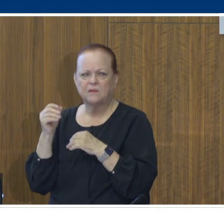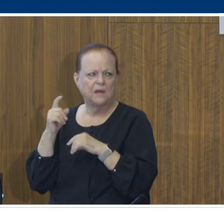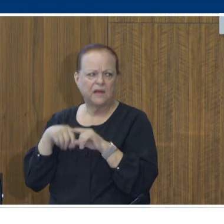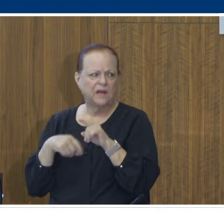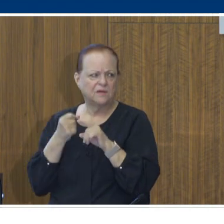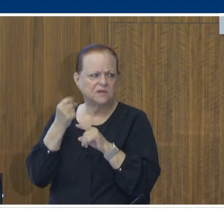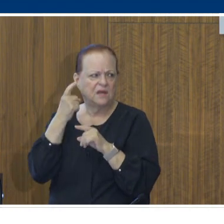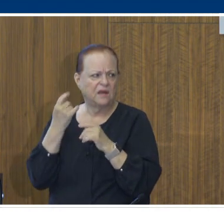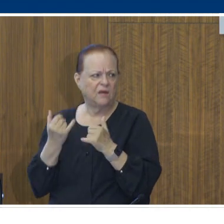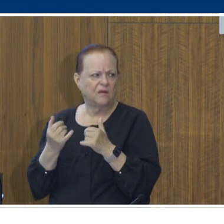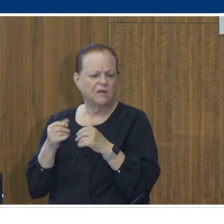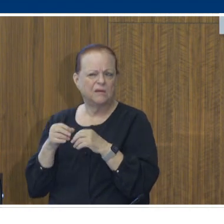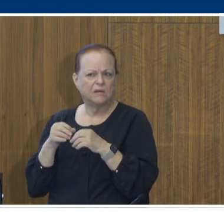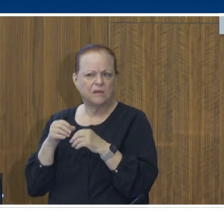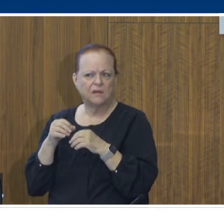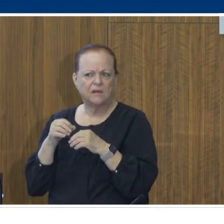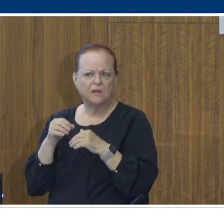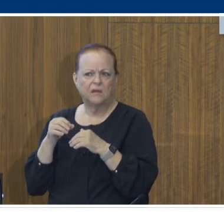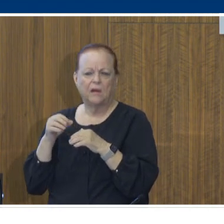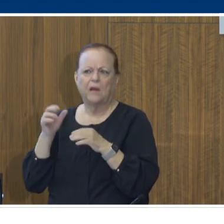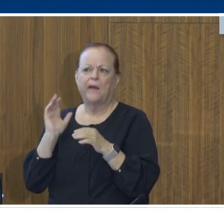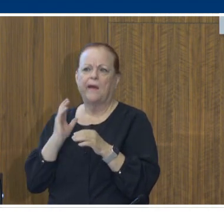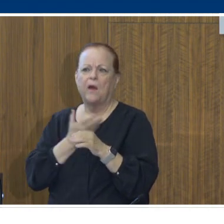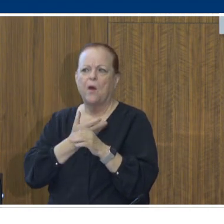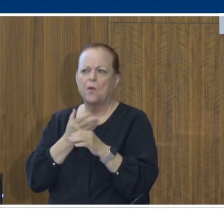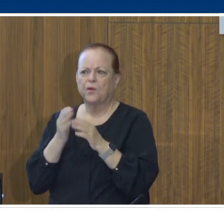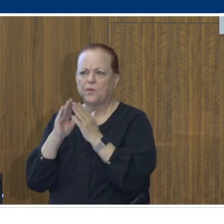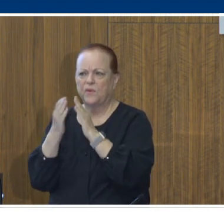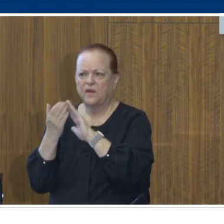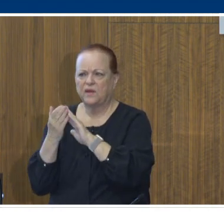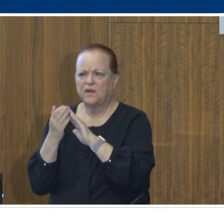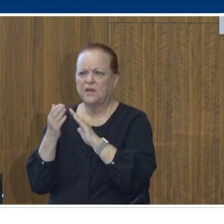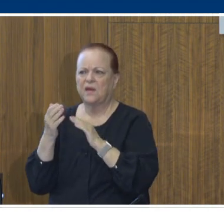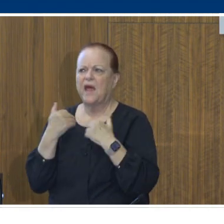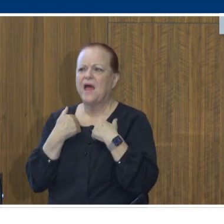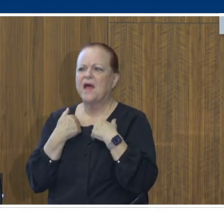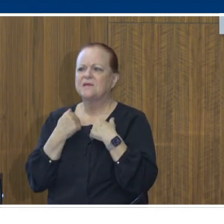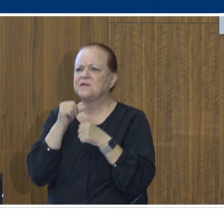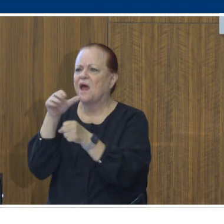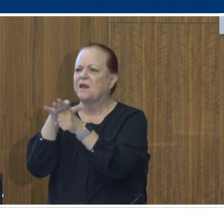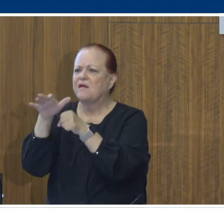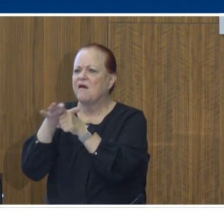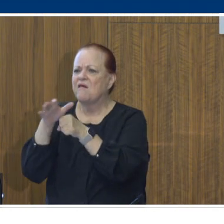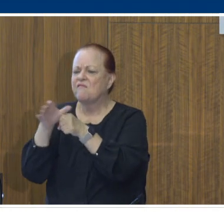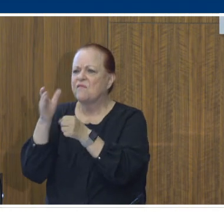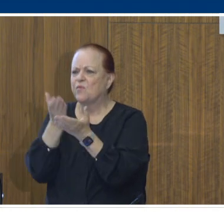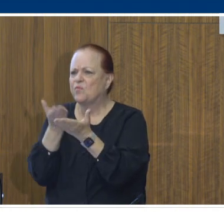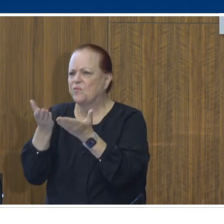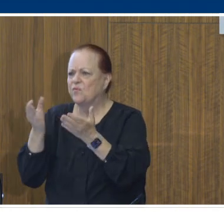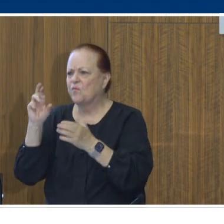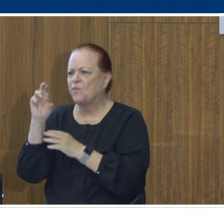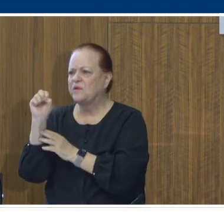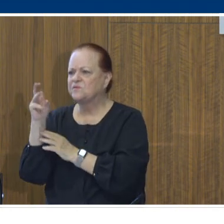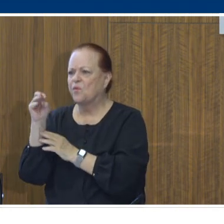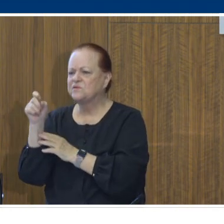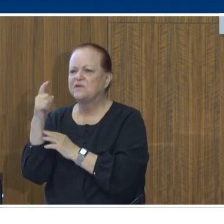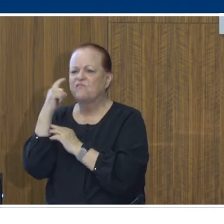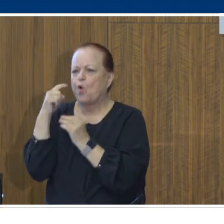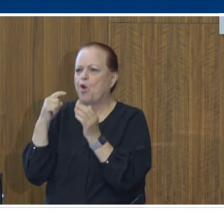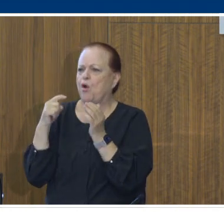color. And many of these communities face similar issues due to lack of resources provided, such as lack of affordable housing, due